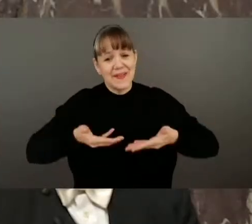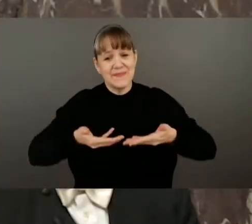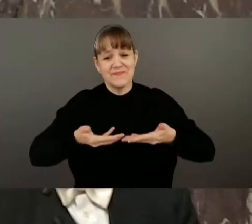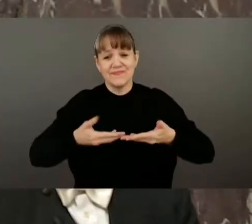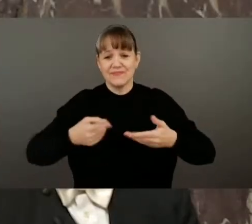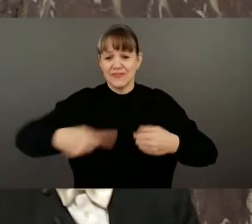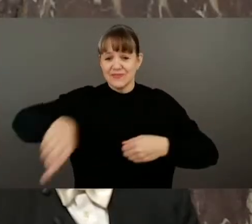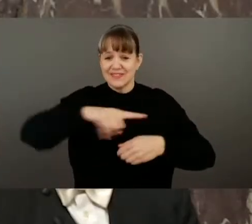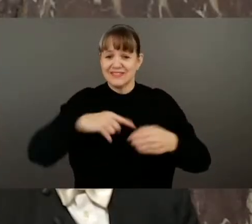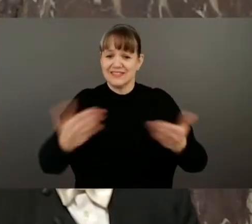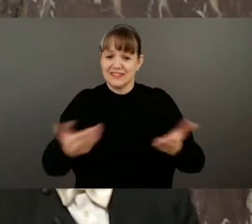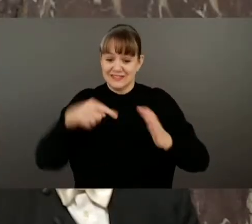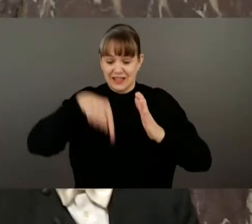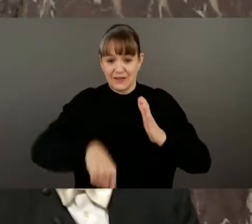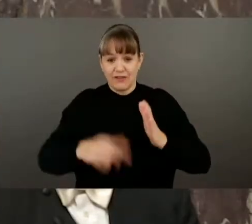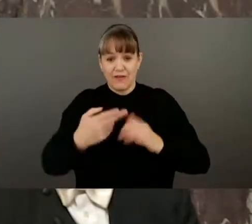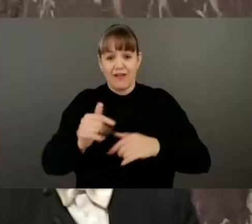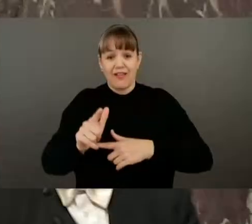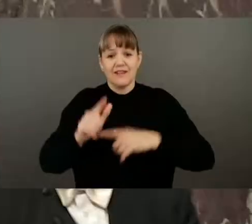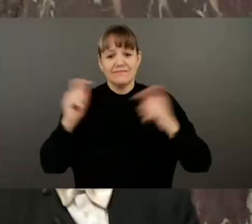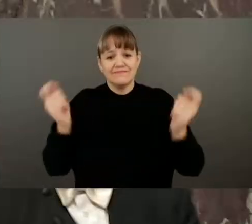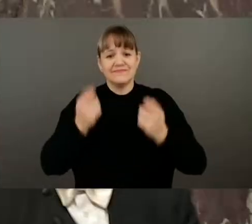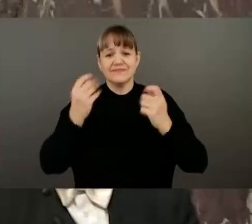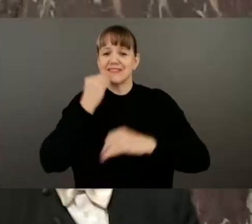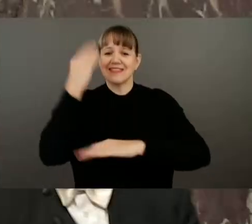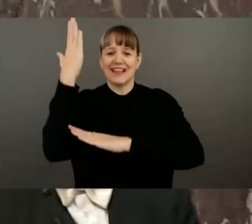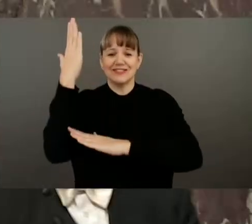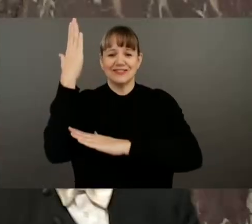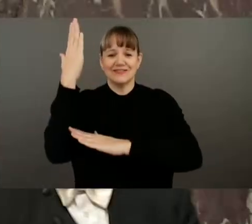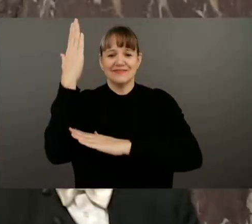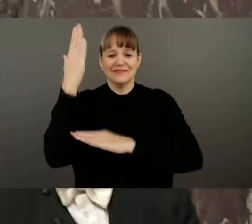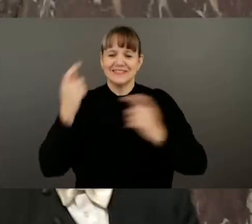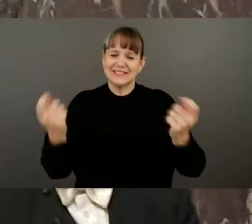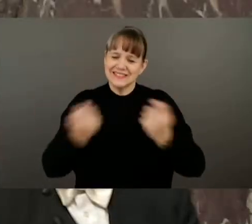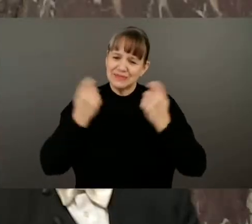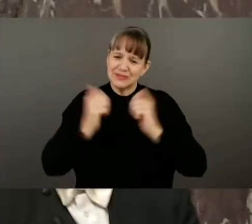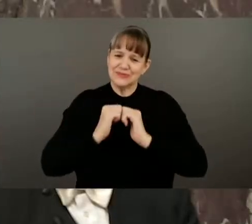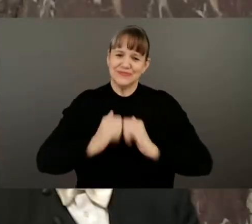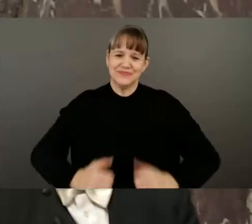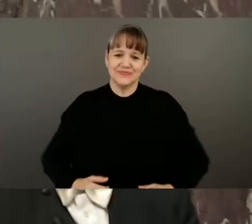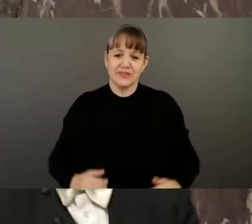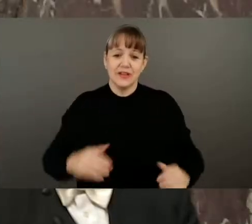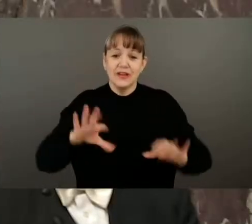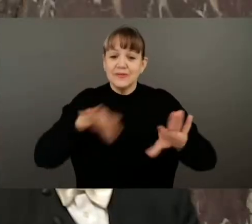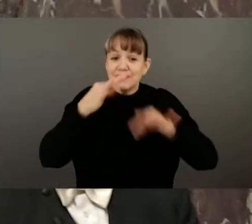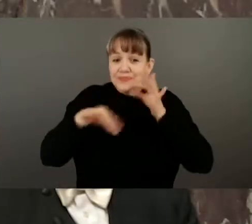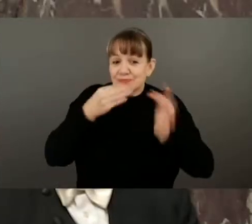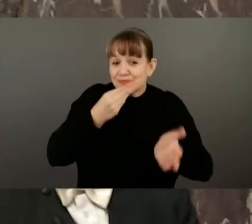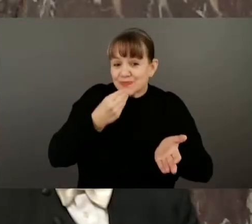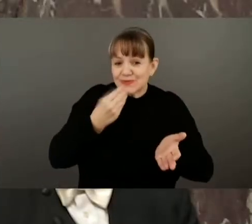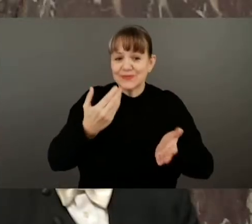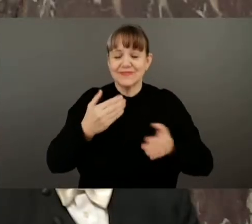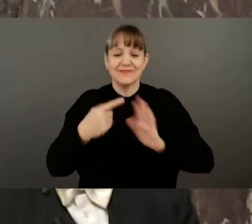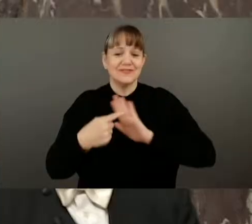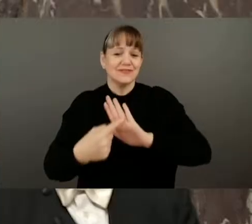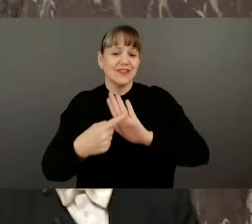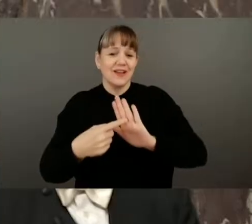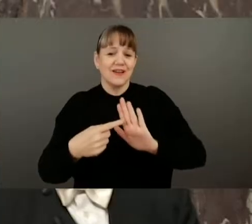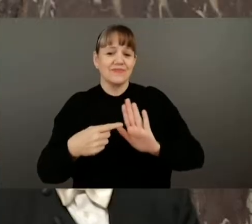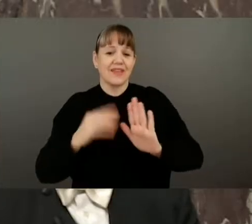So come meet community leaders, try the food that tells our story, hear the K-pop, and